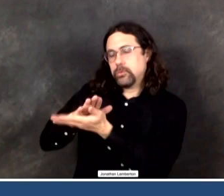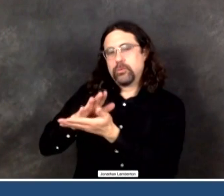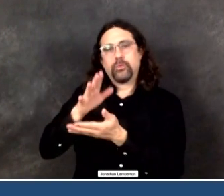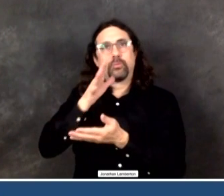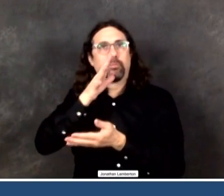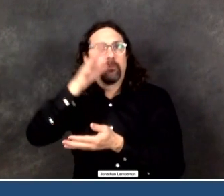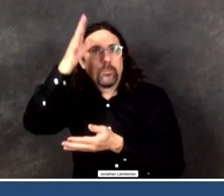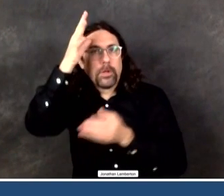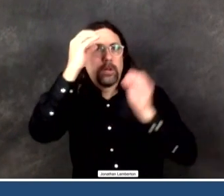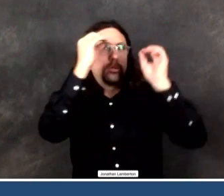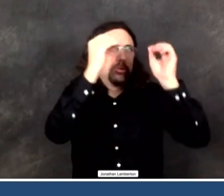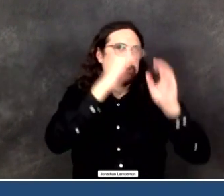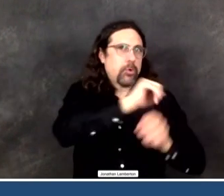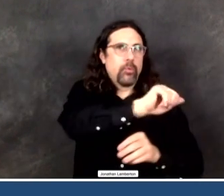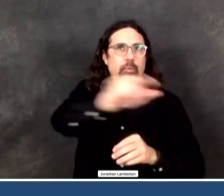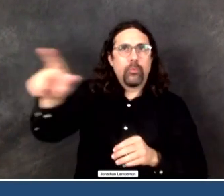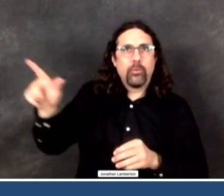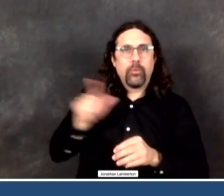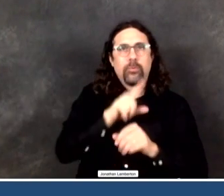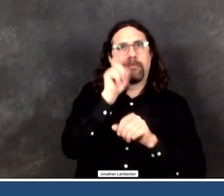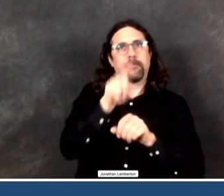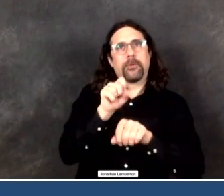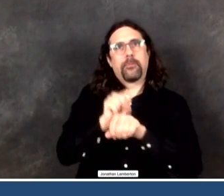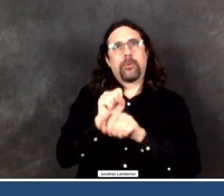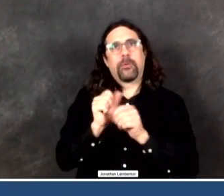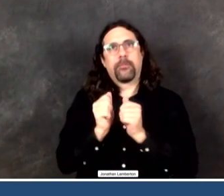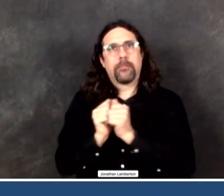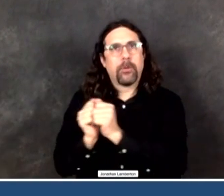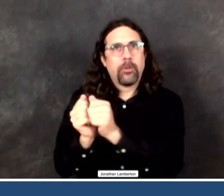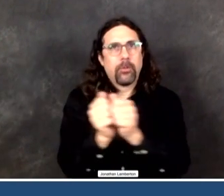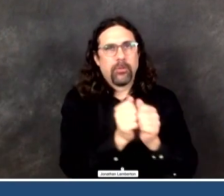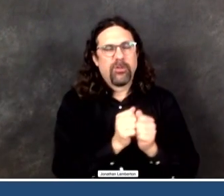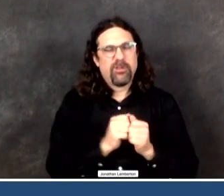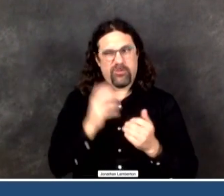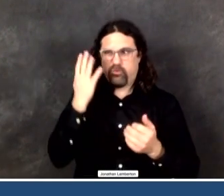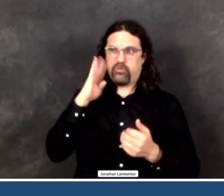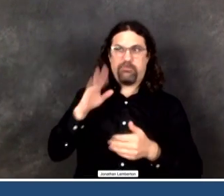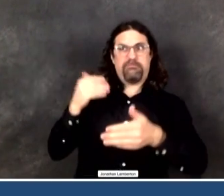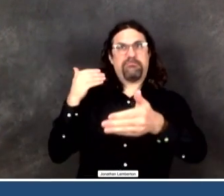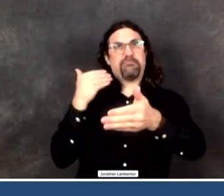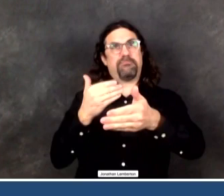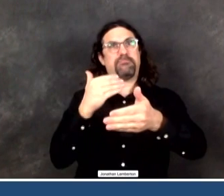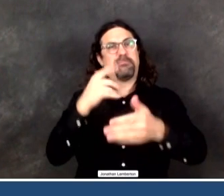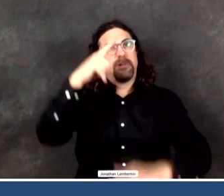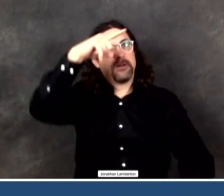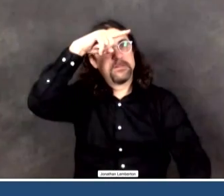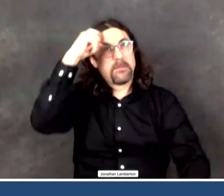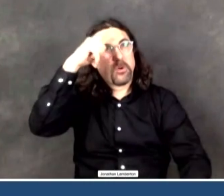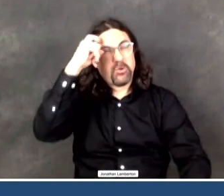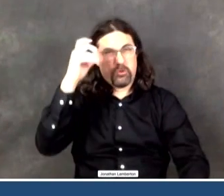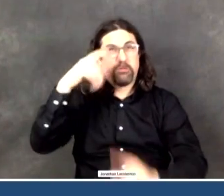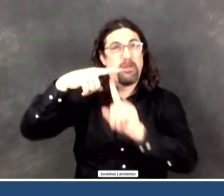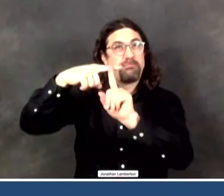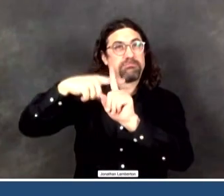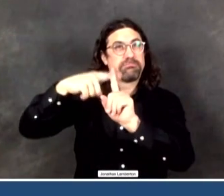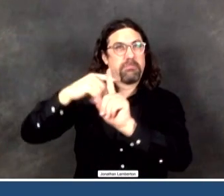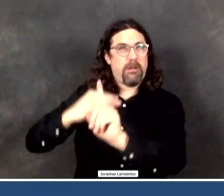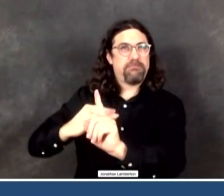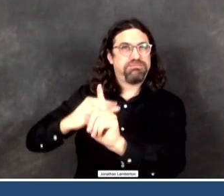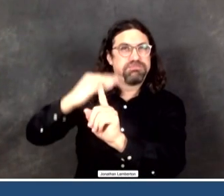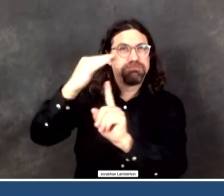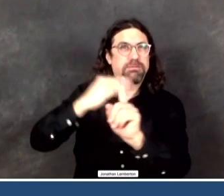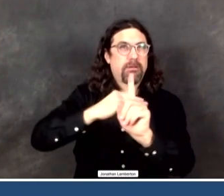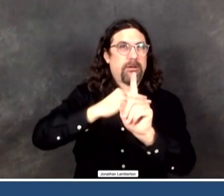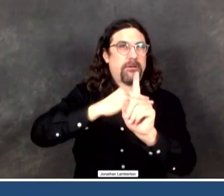that. So we have to help you through, and we have to give you the best possible tools, the most compelling options to keep our kids focused on the